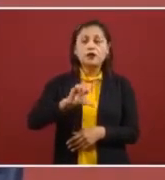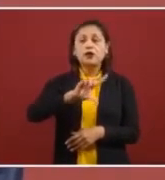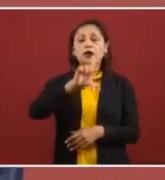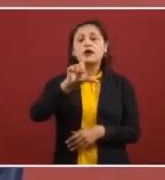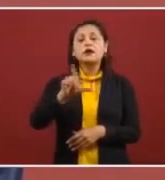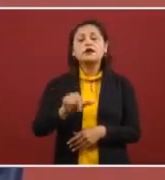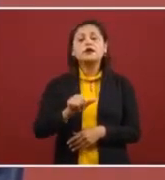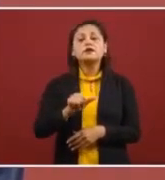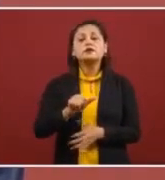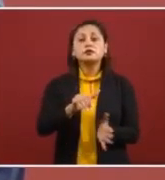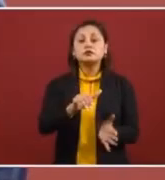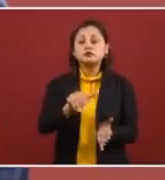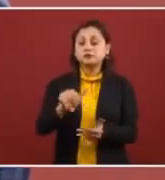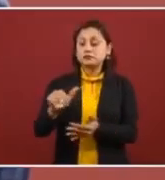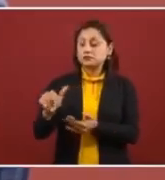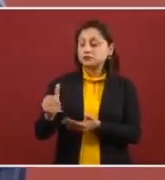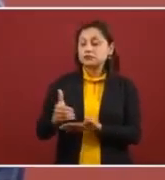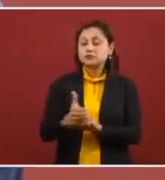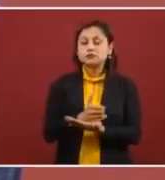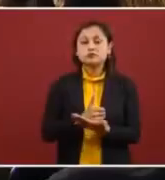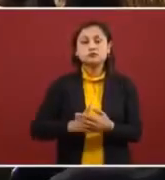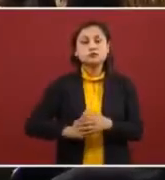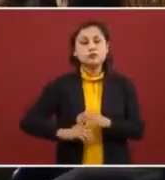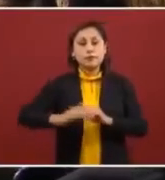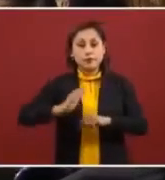more income.